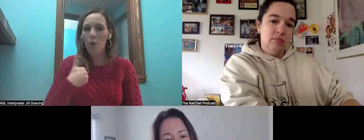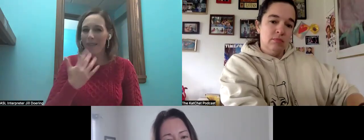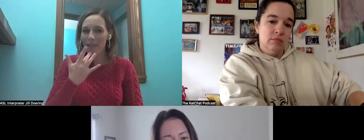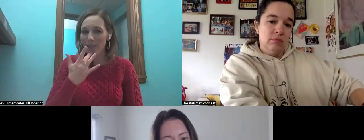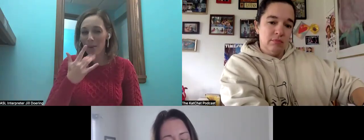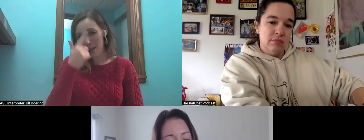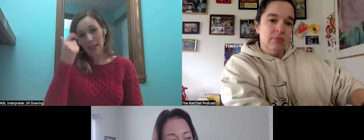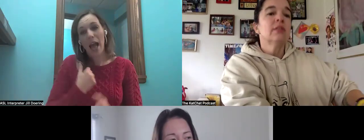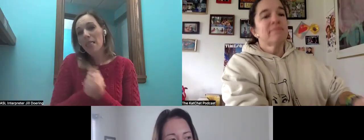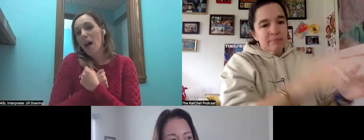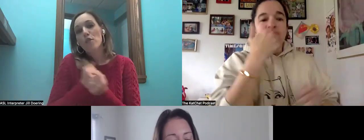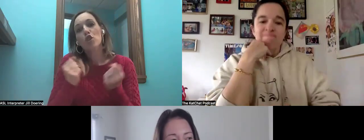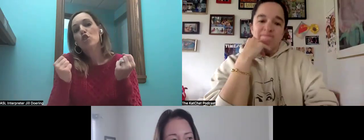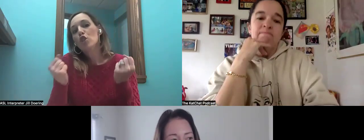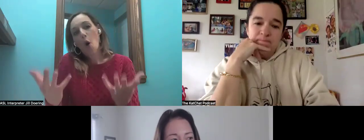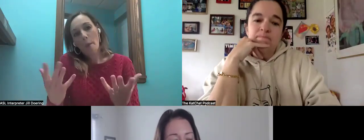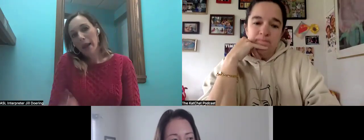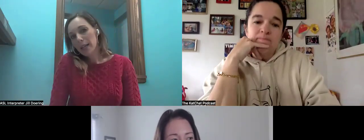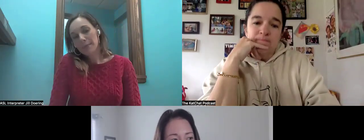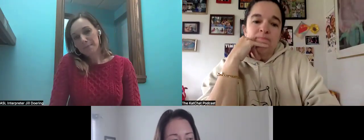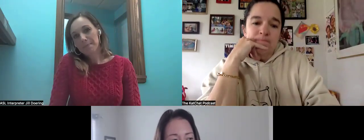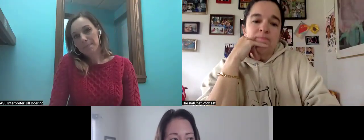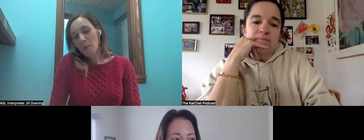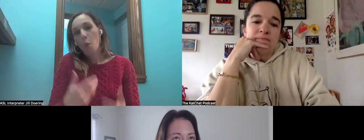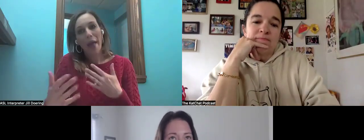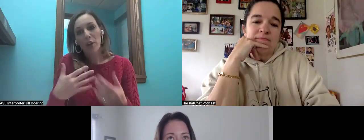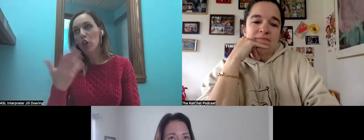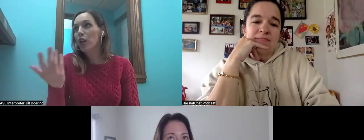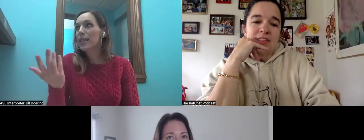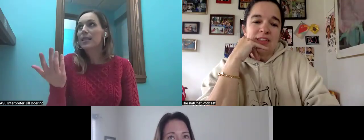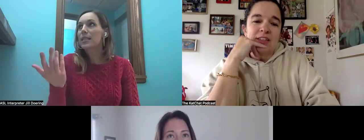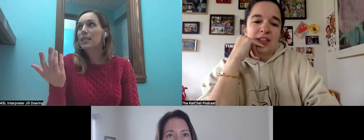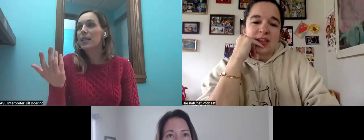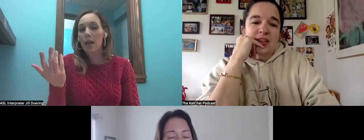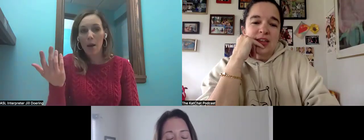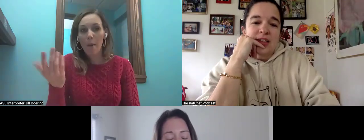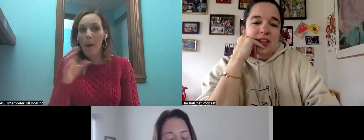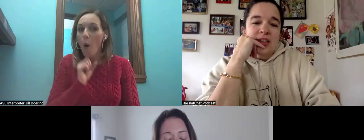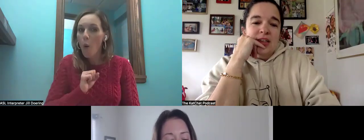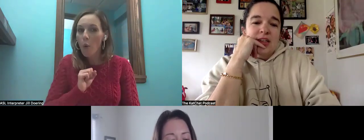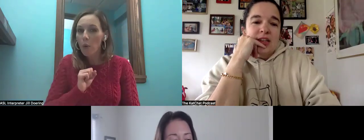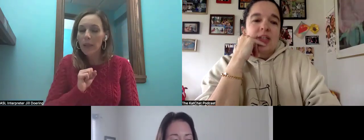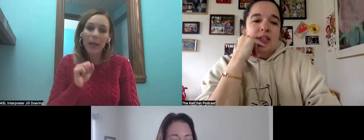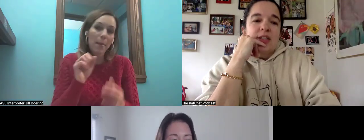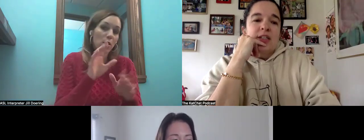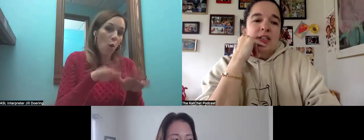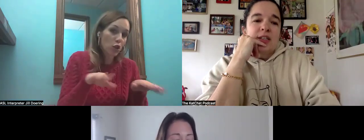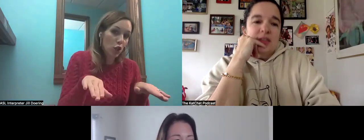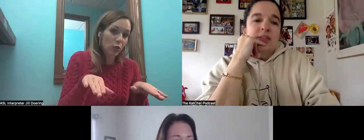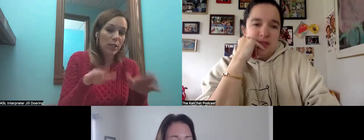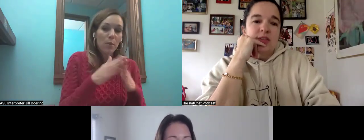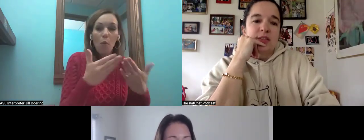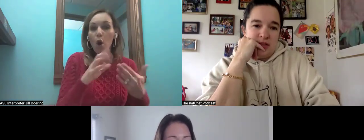love so many. Whether it's whether it's an old famous children's book or an adult book,